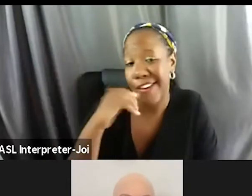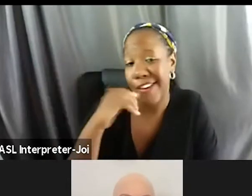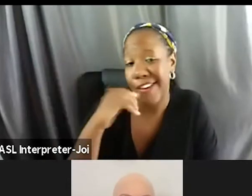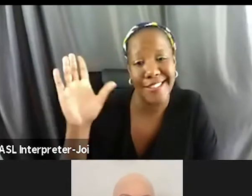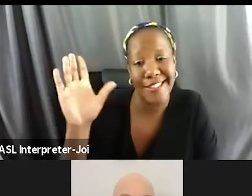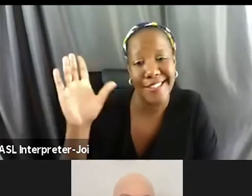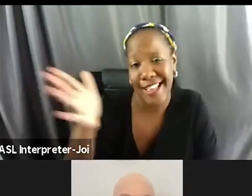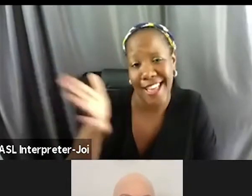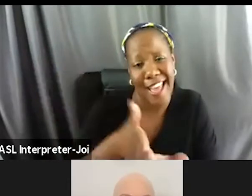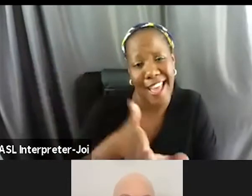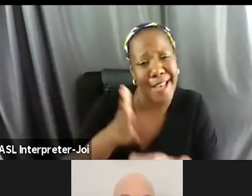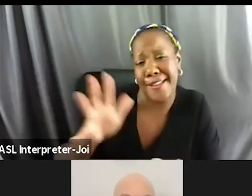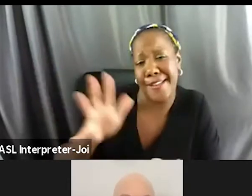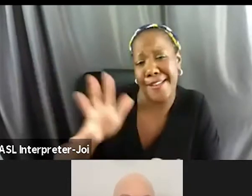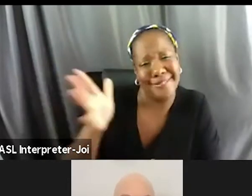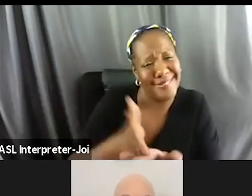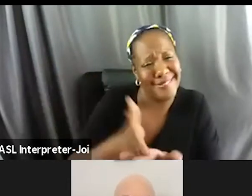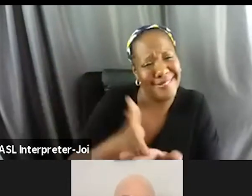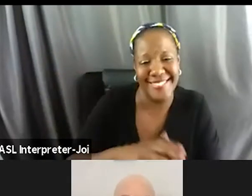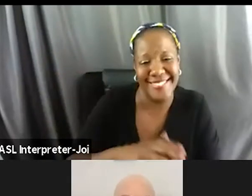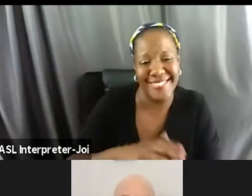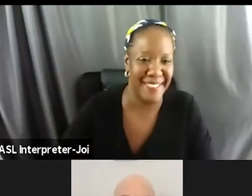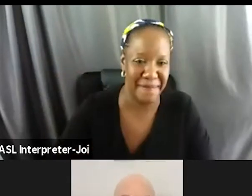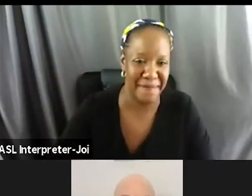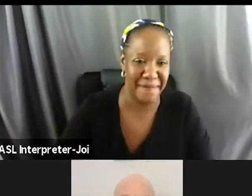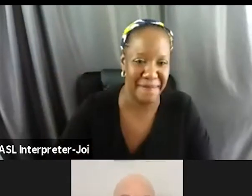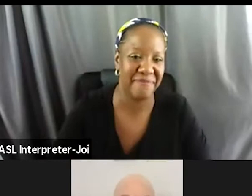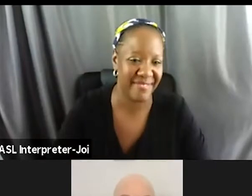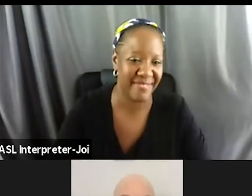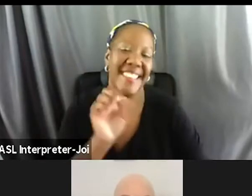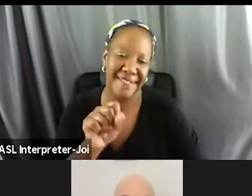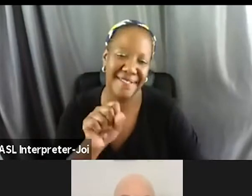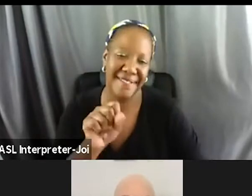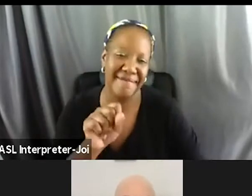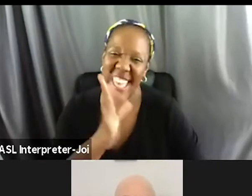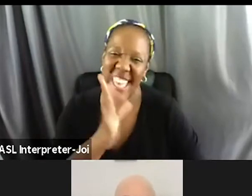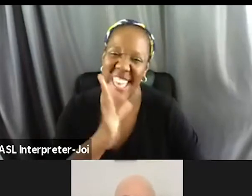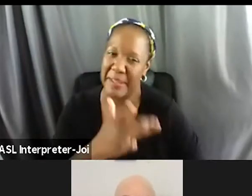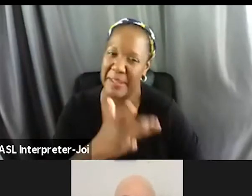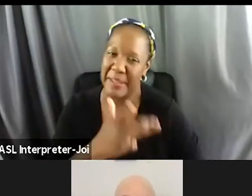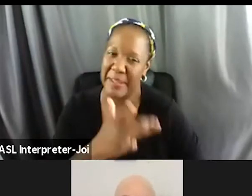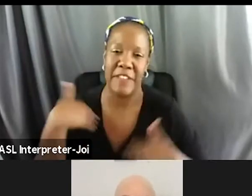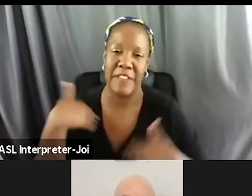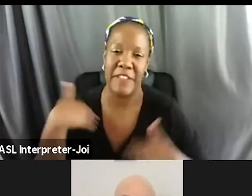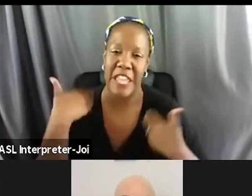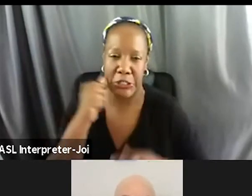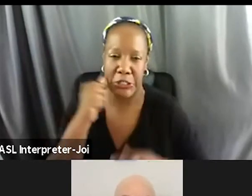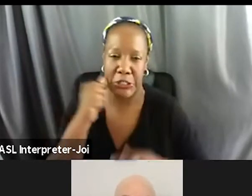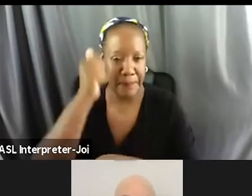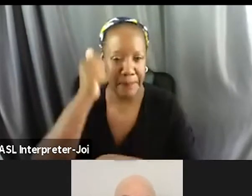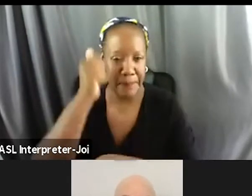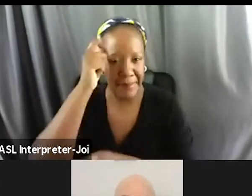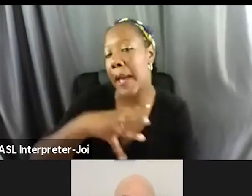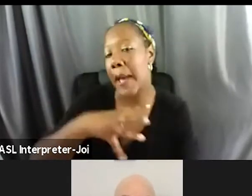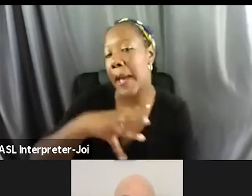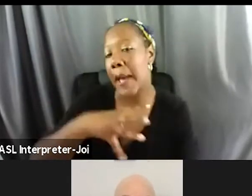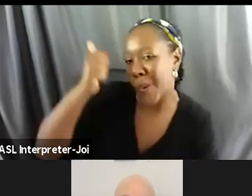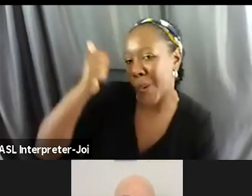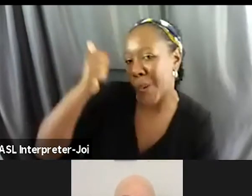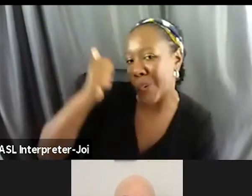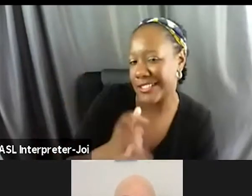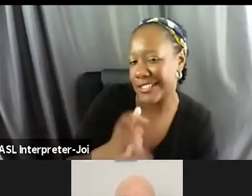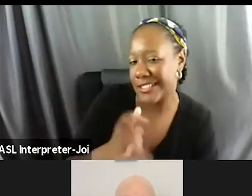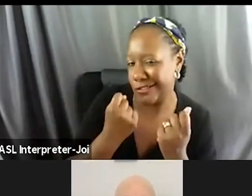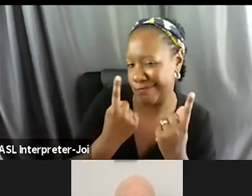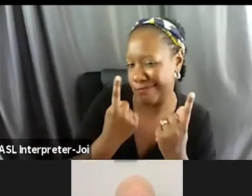stop. I think that's the way with younger siblings. They never get it right. I'm an eldest, so yeah.